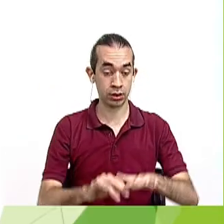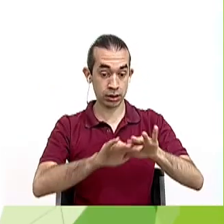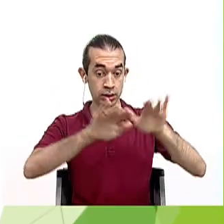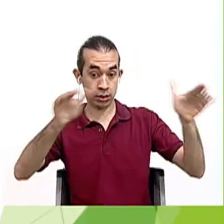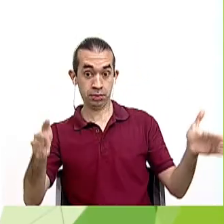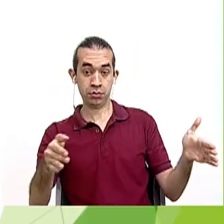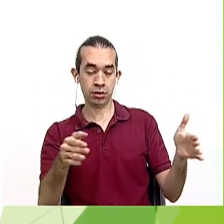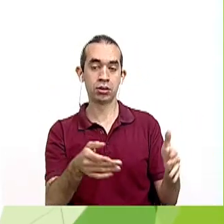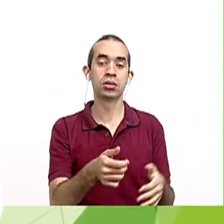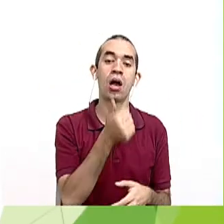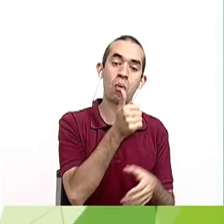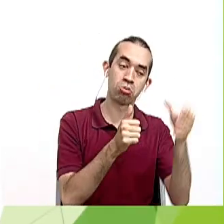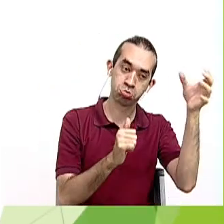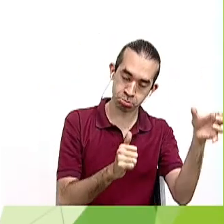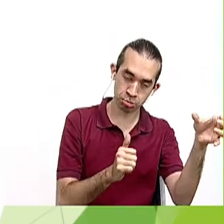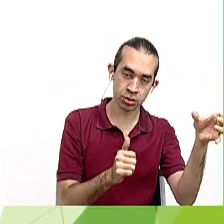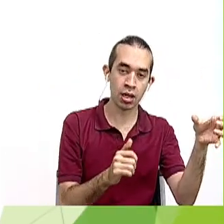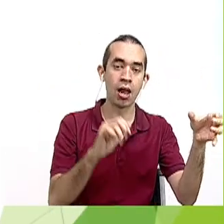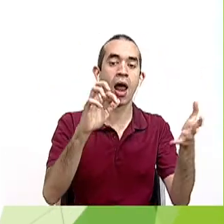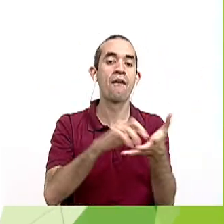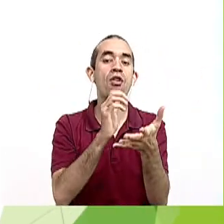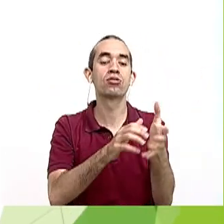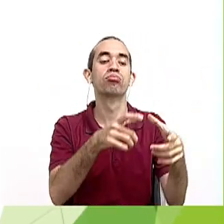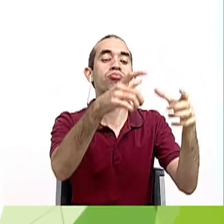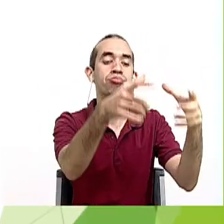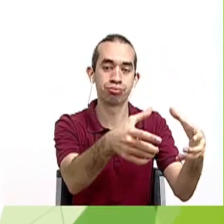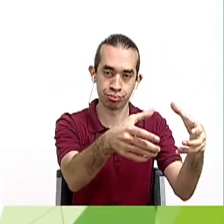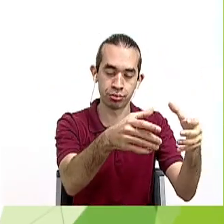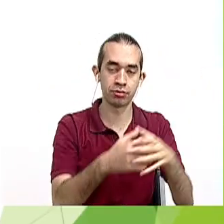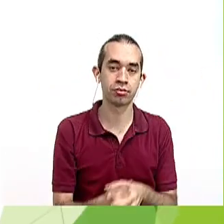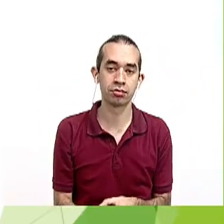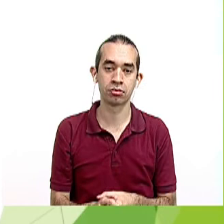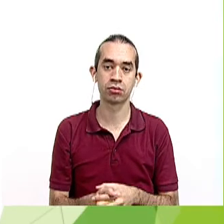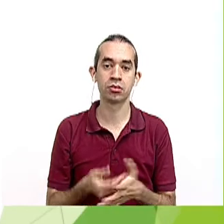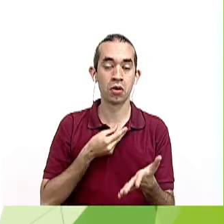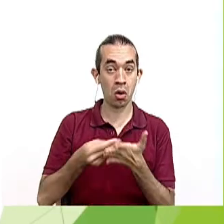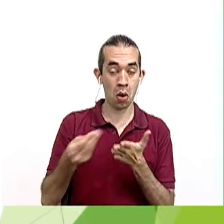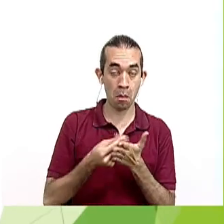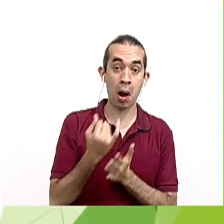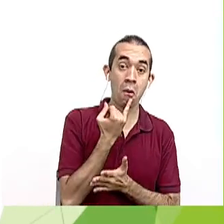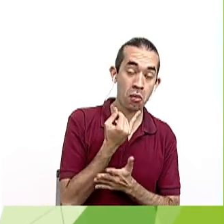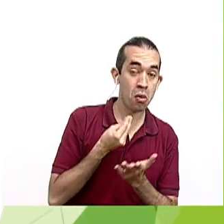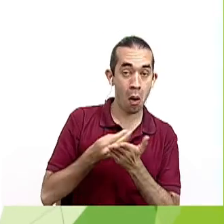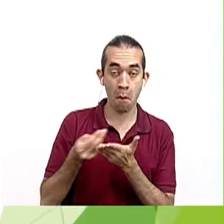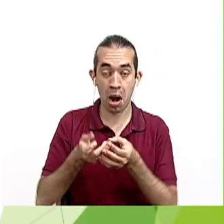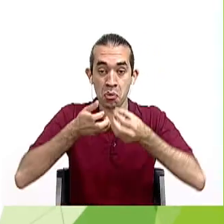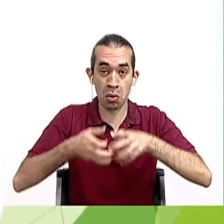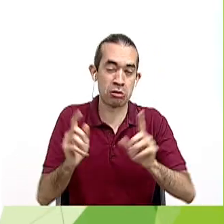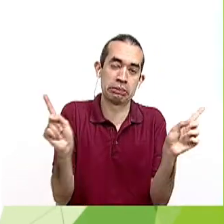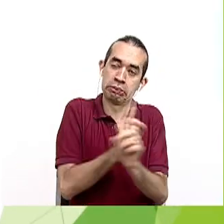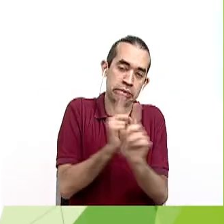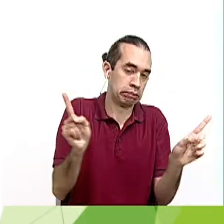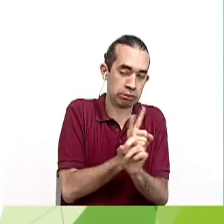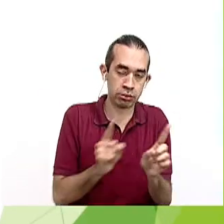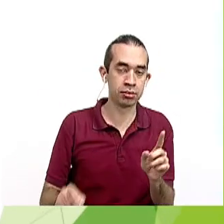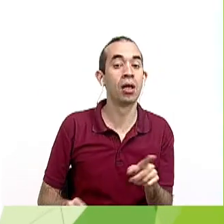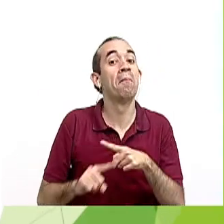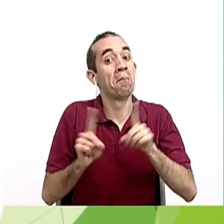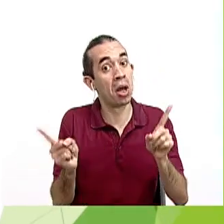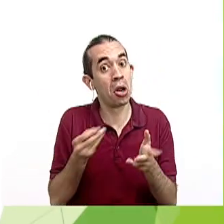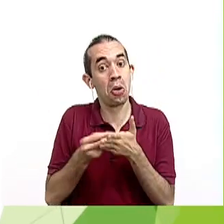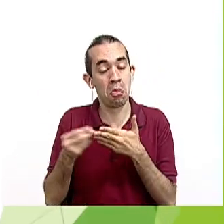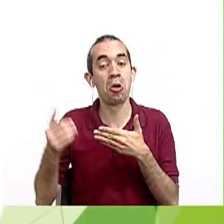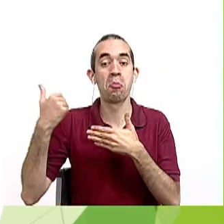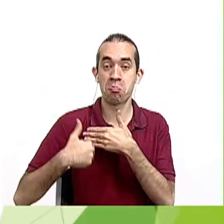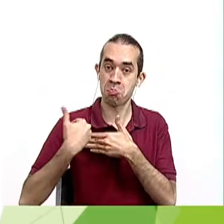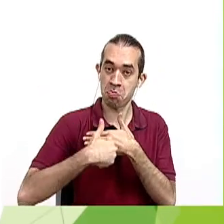the table. We didn't buy any juice or any eggs, but we bought some